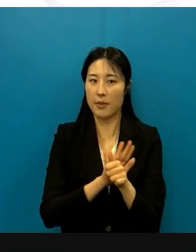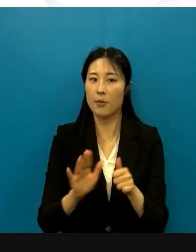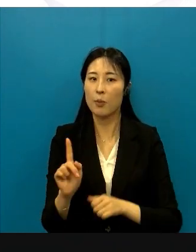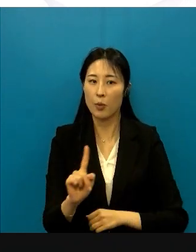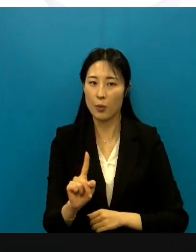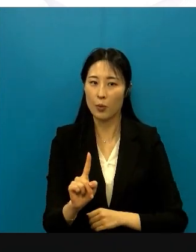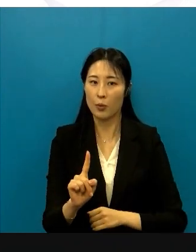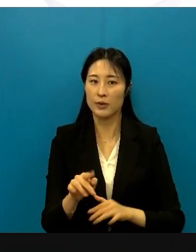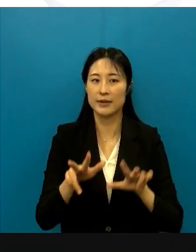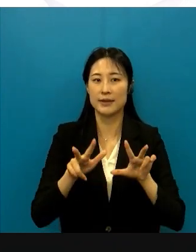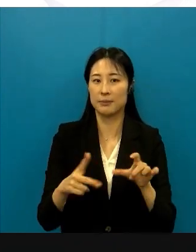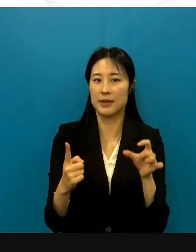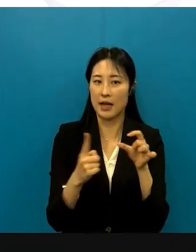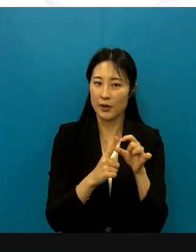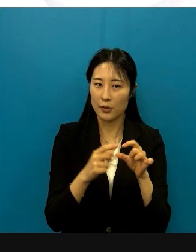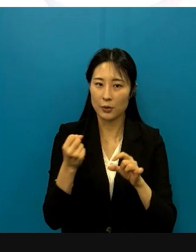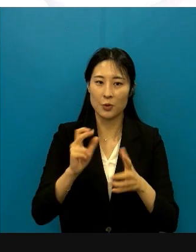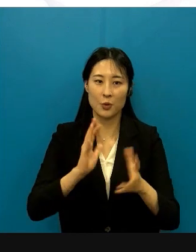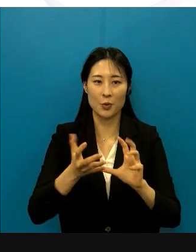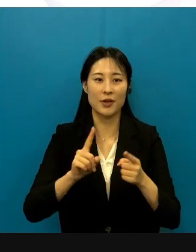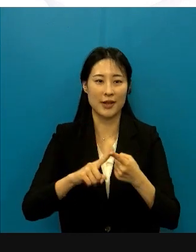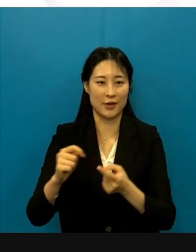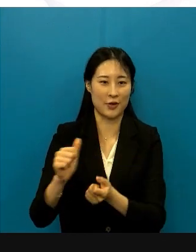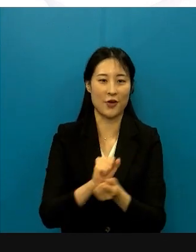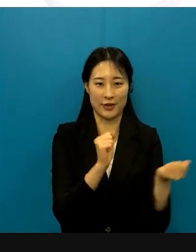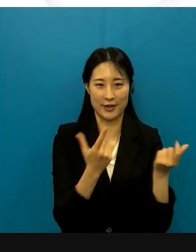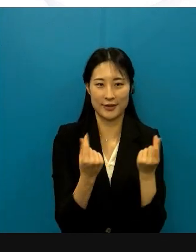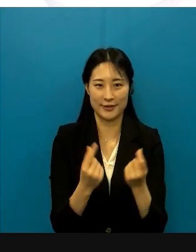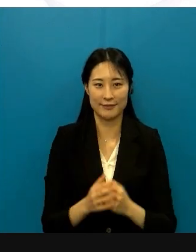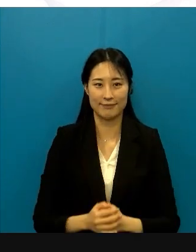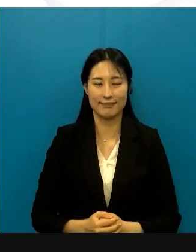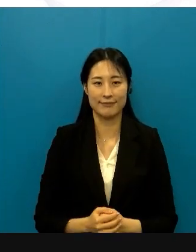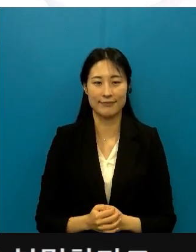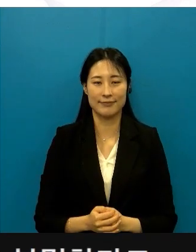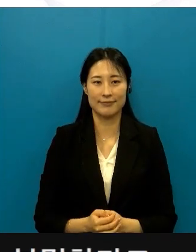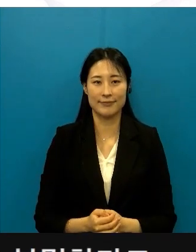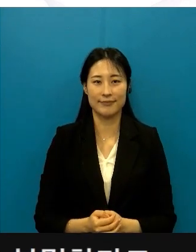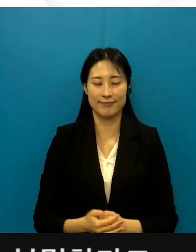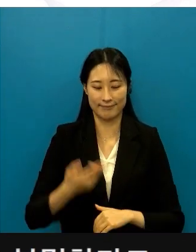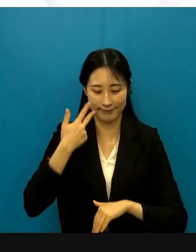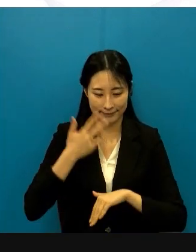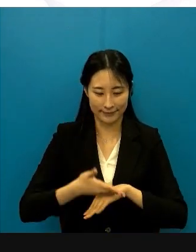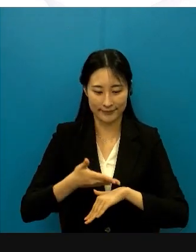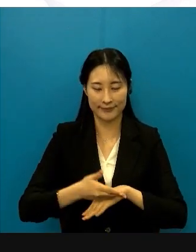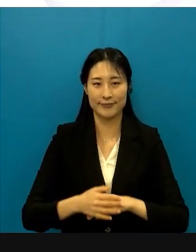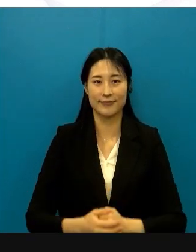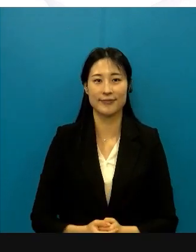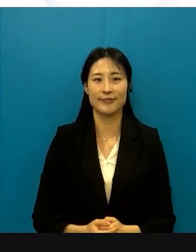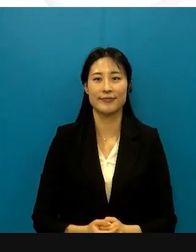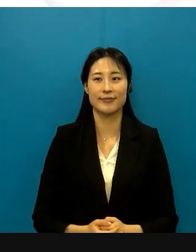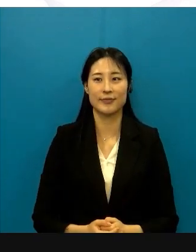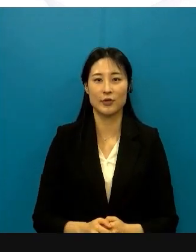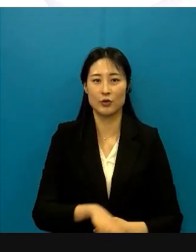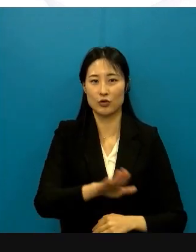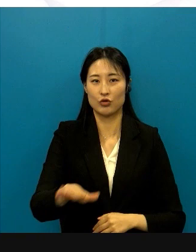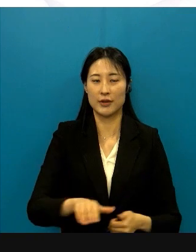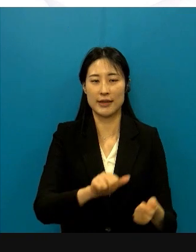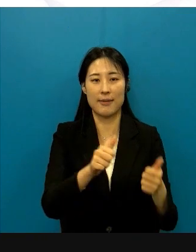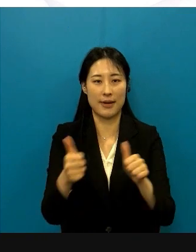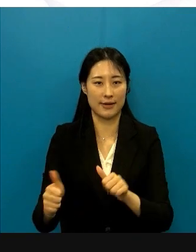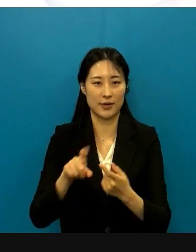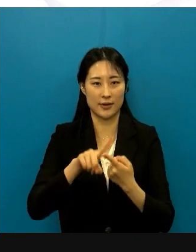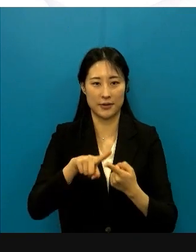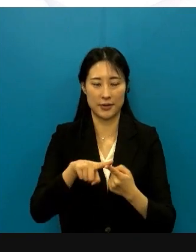Thank you, Dr. Kaycan. Whenever we talk about this, there's lots of debate is always there. We